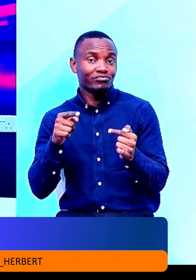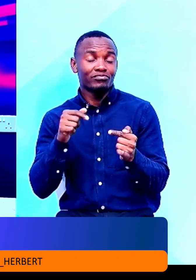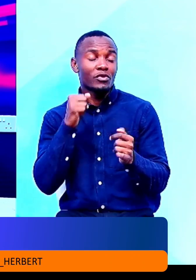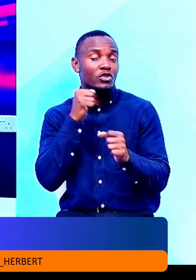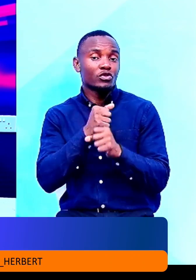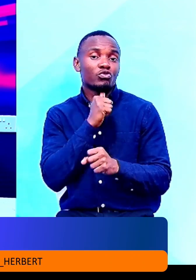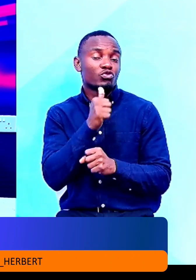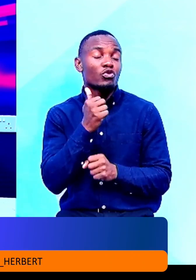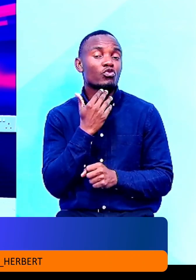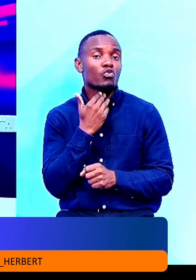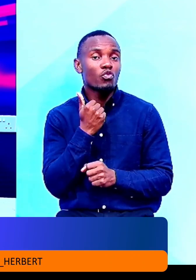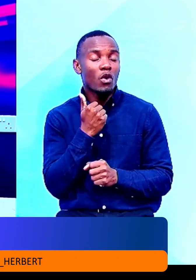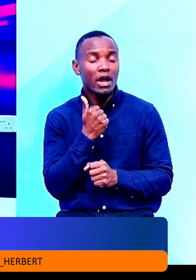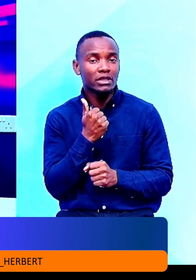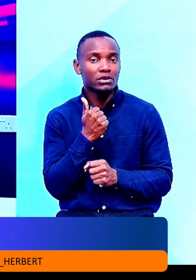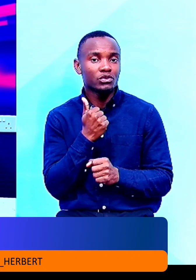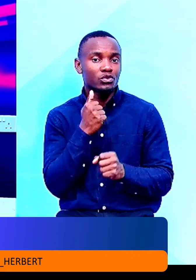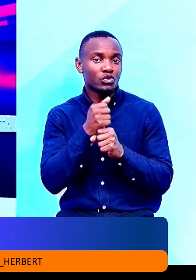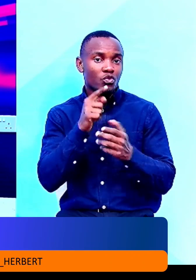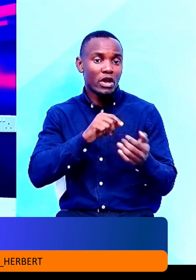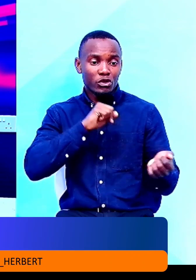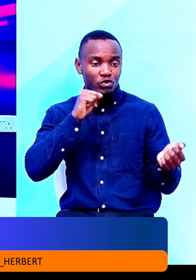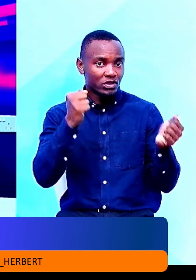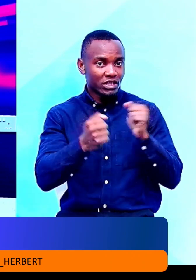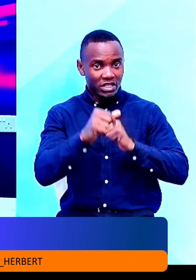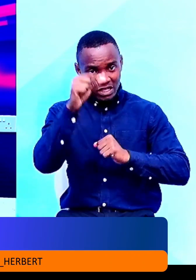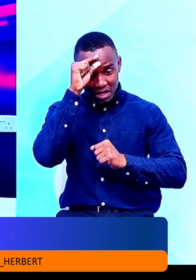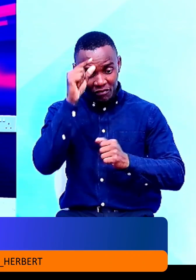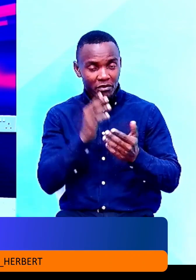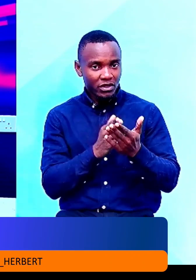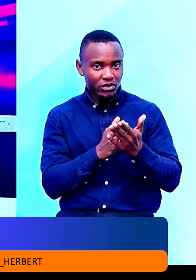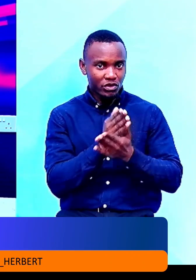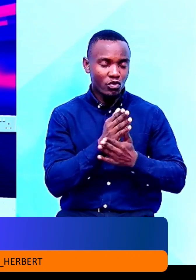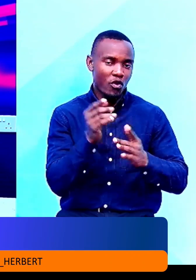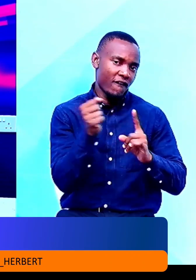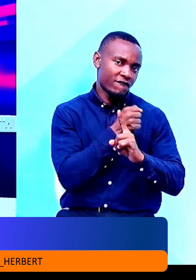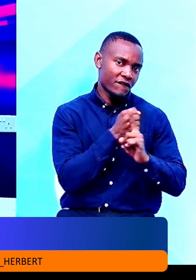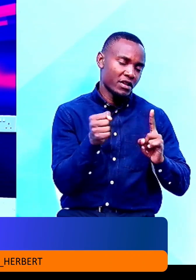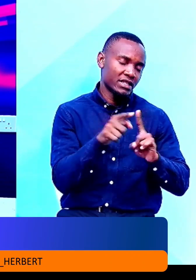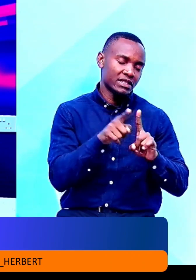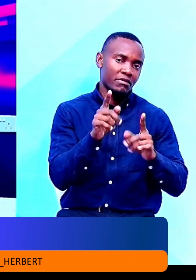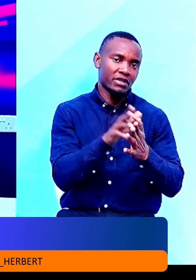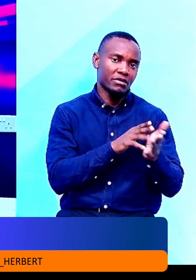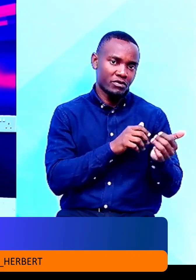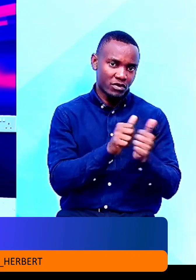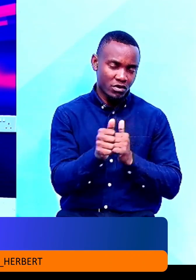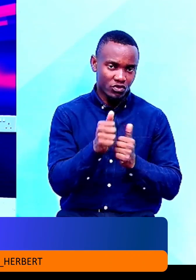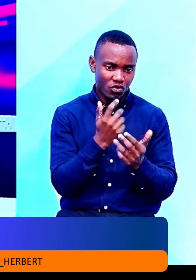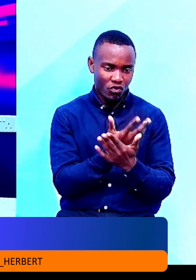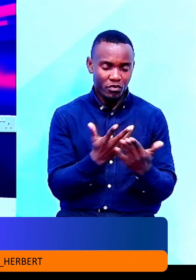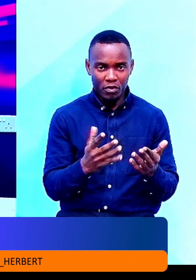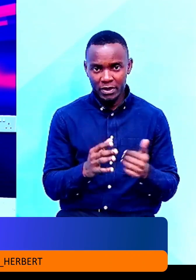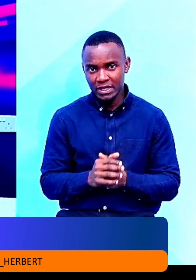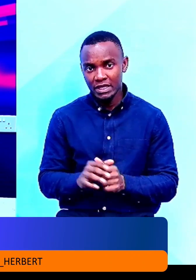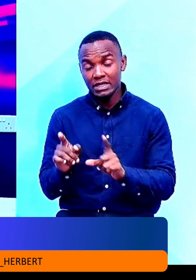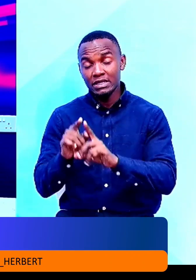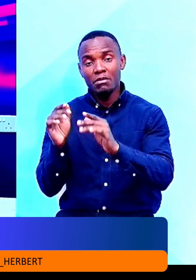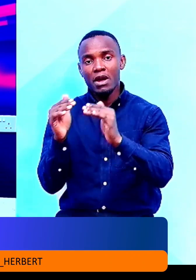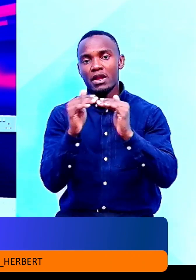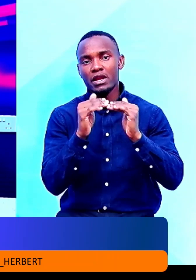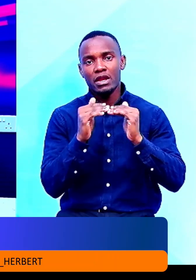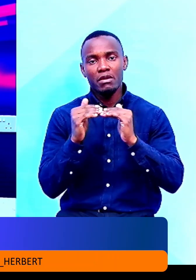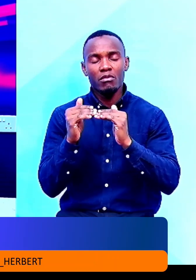orchestrating his overthrow through violence and destruction of property. Now, the Democracy for the Citizens